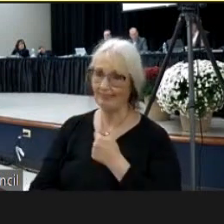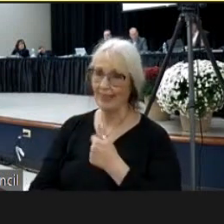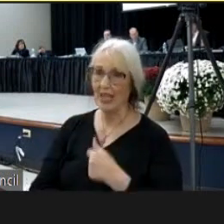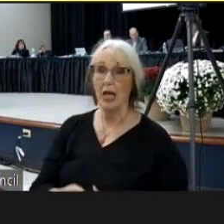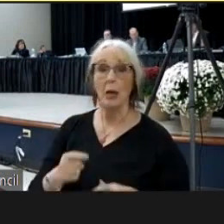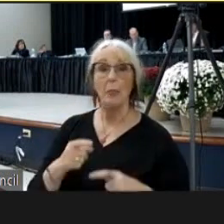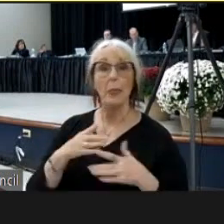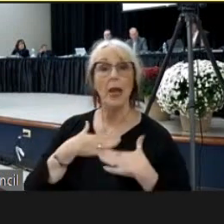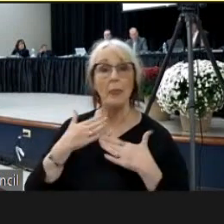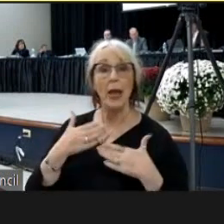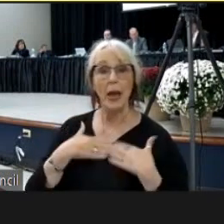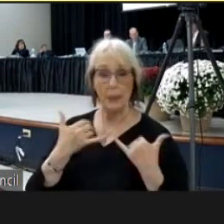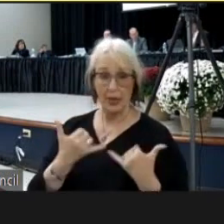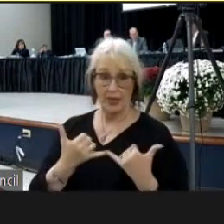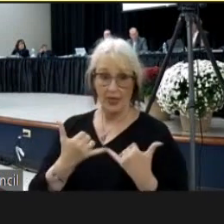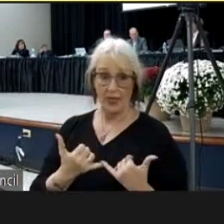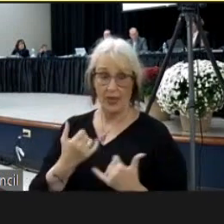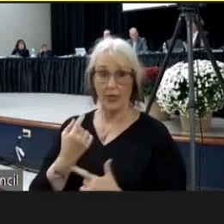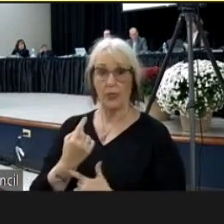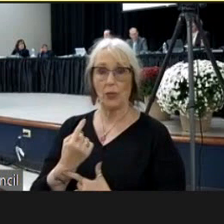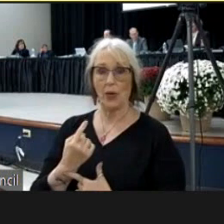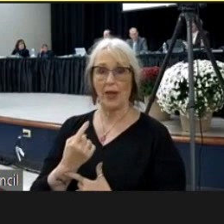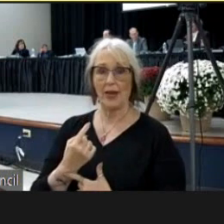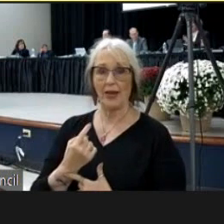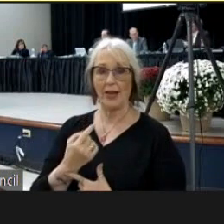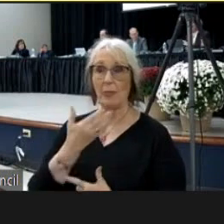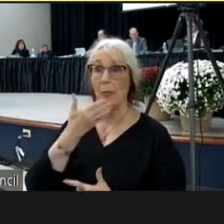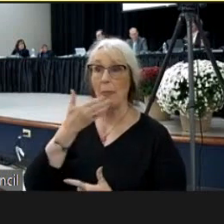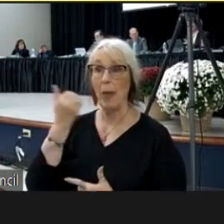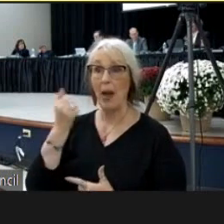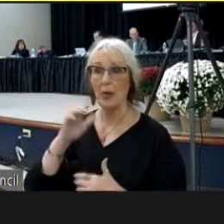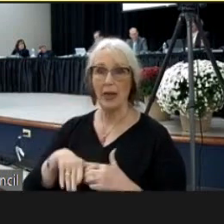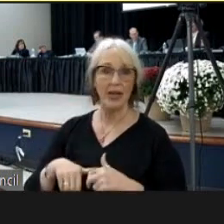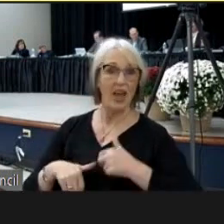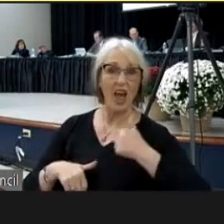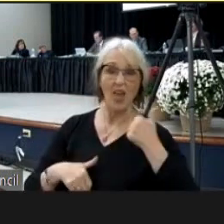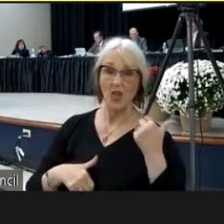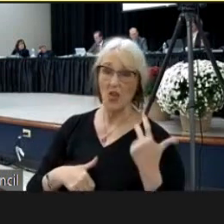this one is better than the other 3 combined.